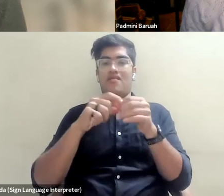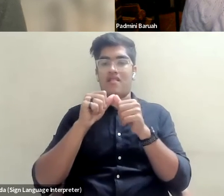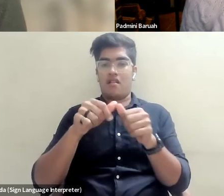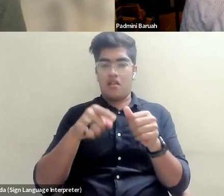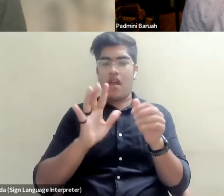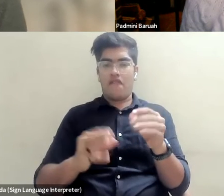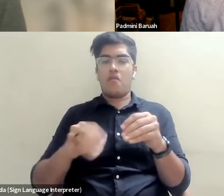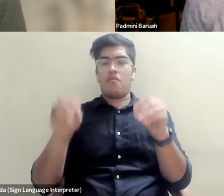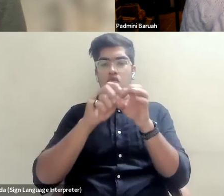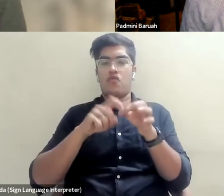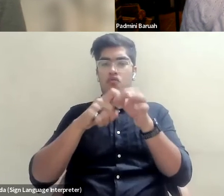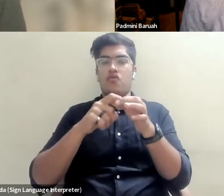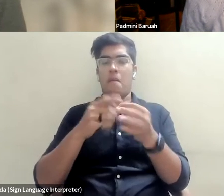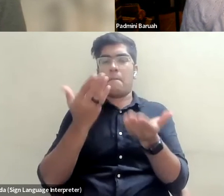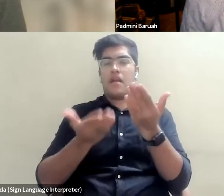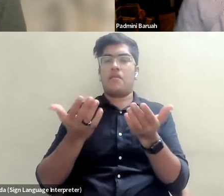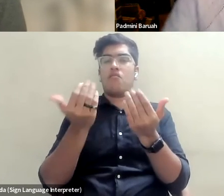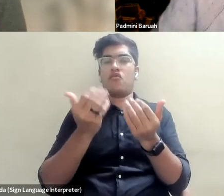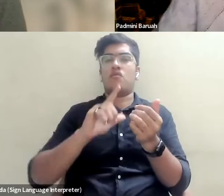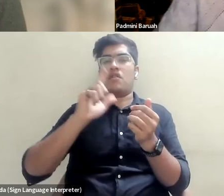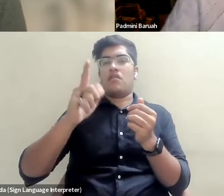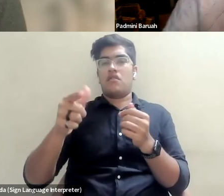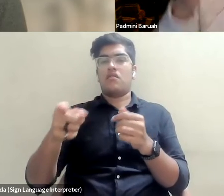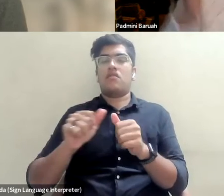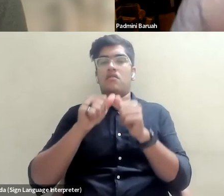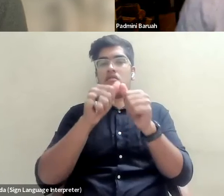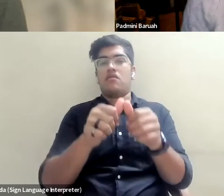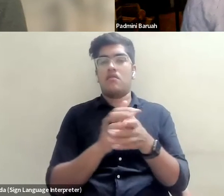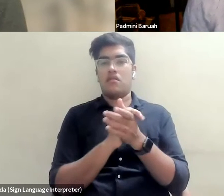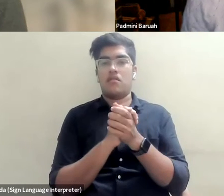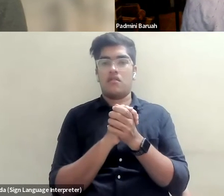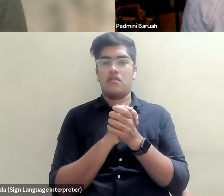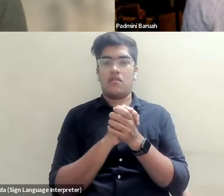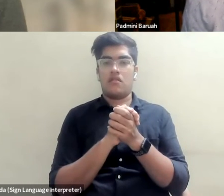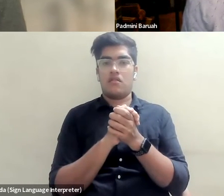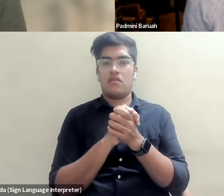more questions, and maybe they could reach out to you. You can email me. Yeah, you